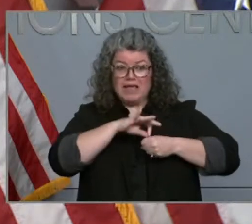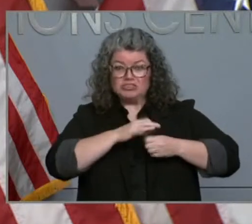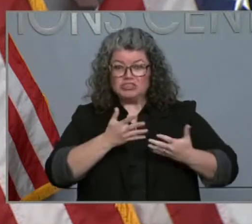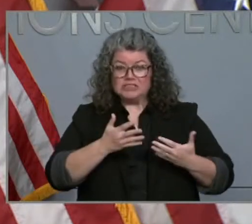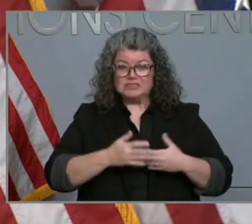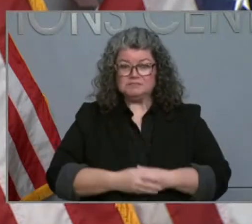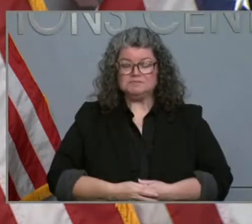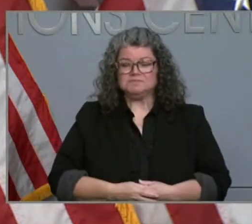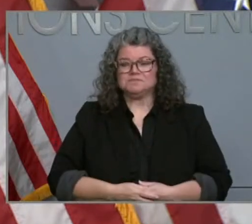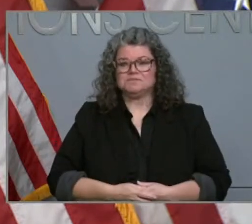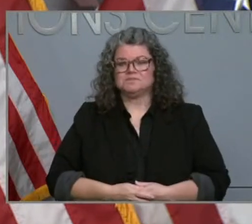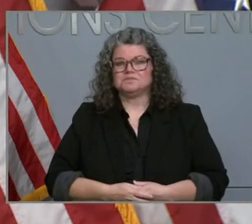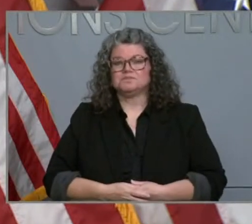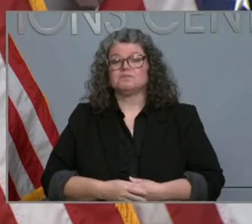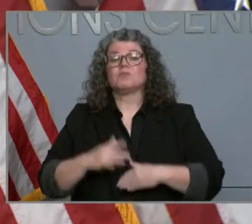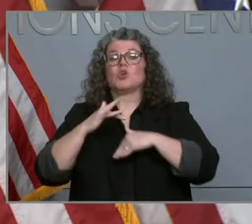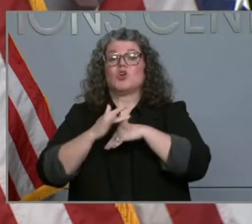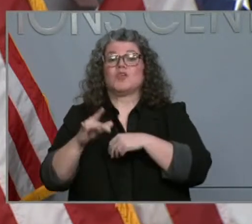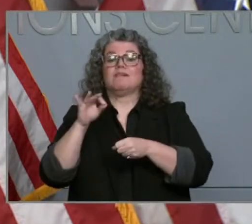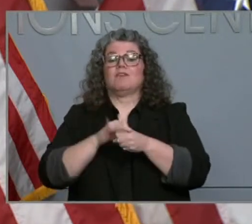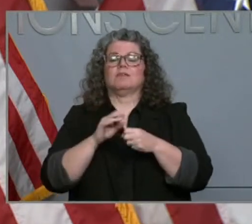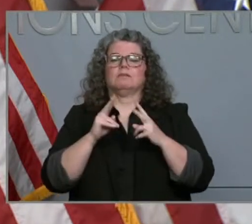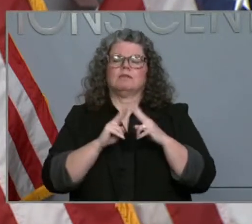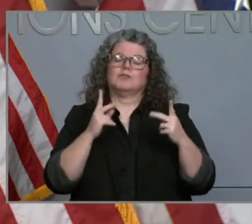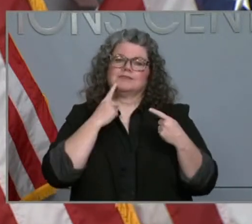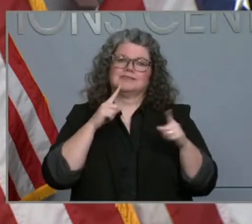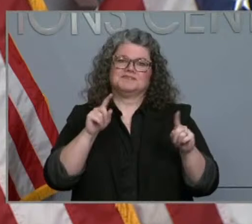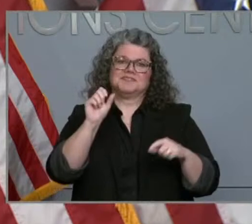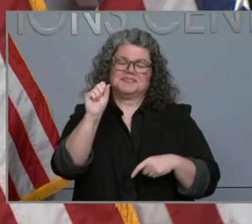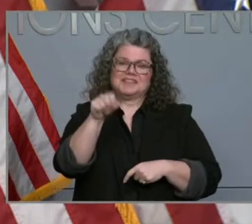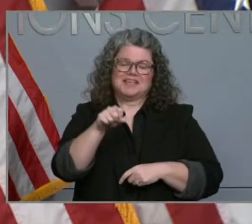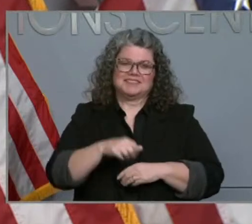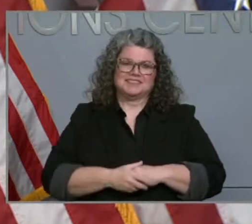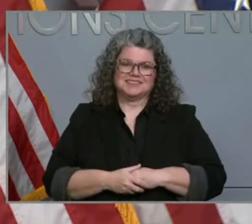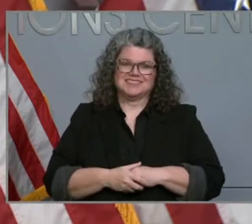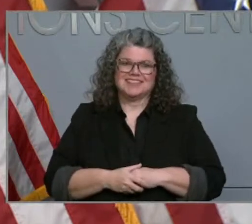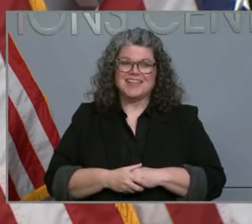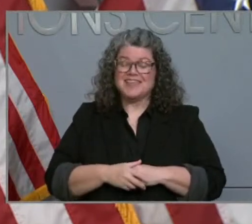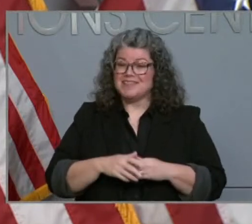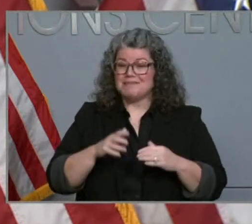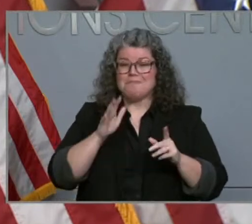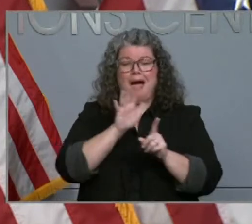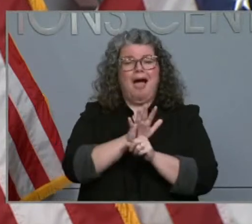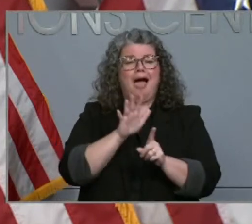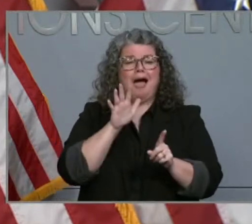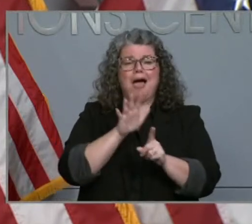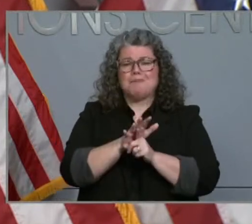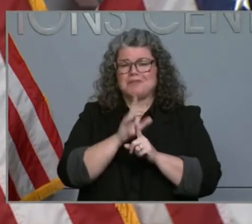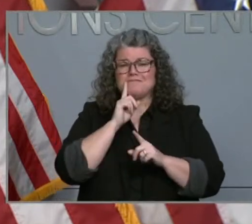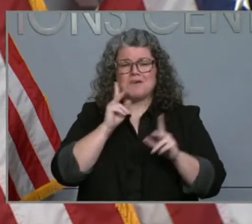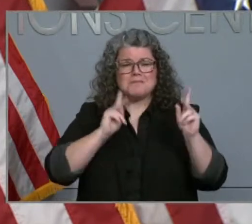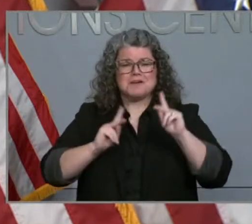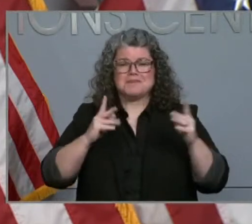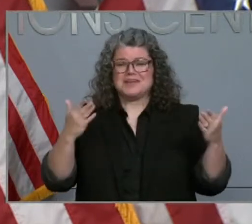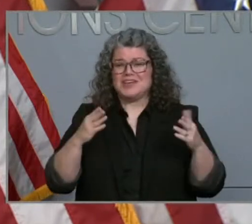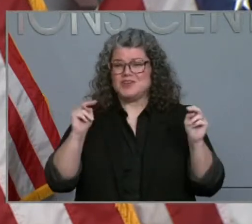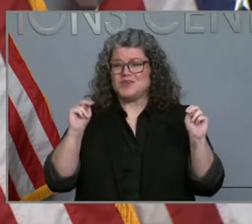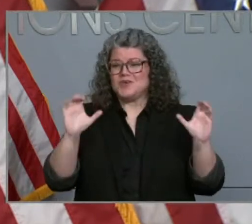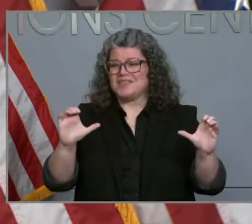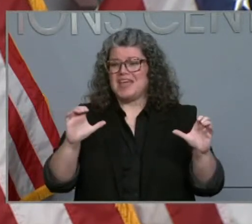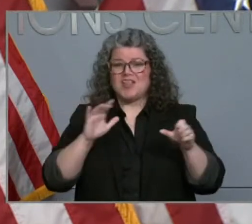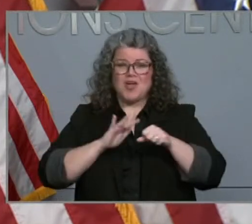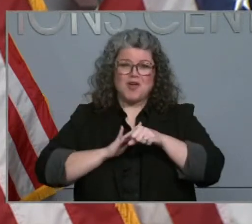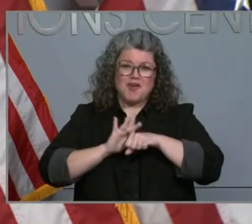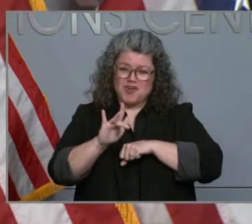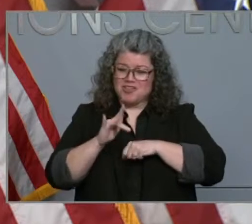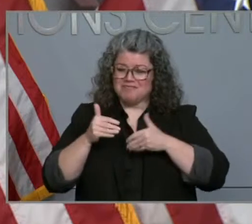definitely think that we had a successful early voting period. That has been the most popular voting method for North Carolinians for most of our major